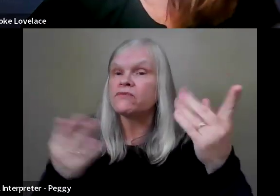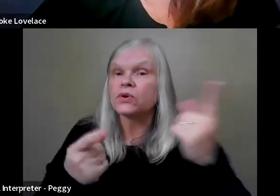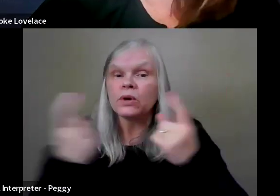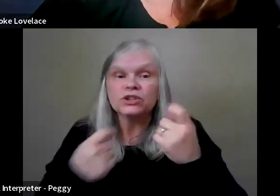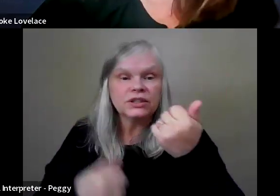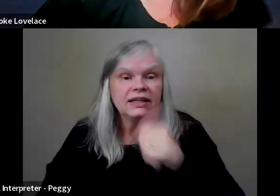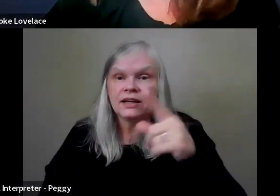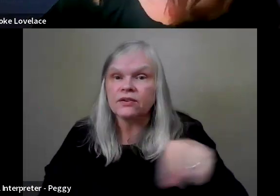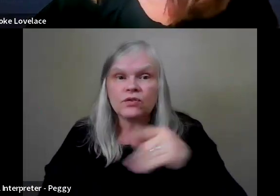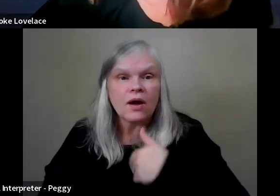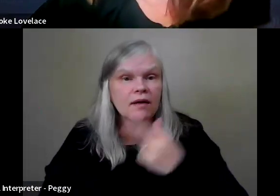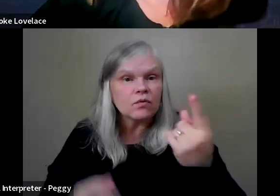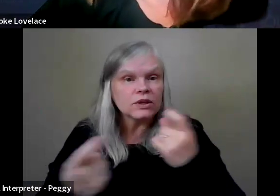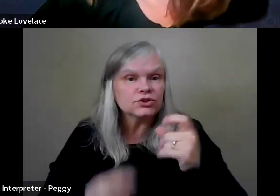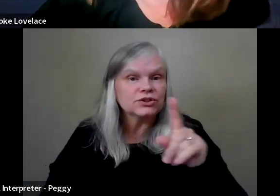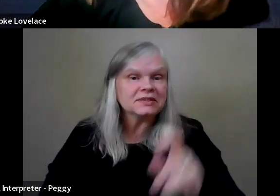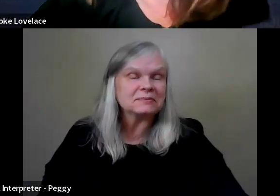any.